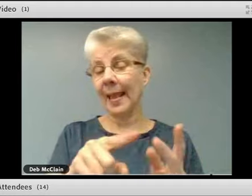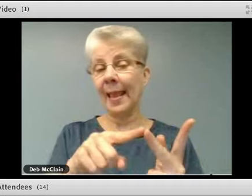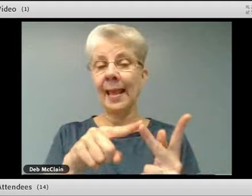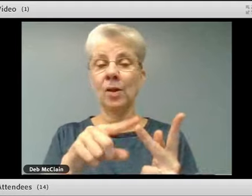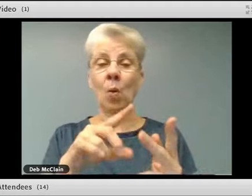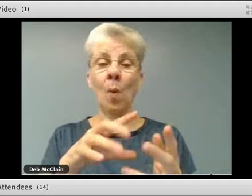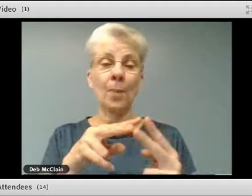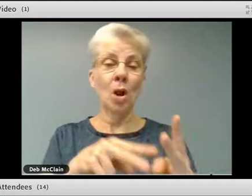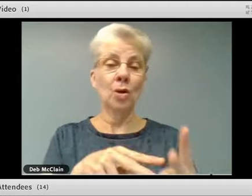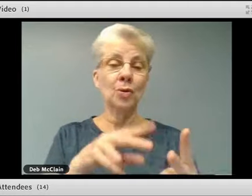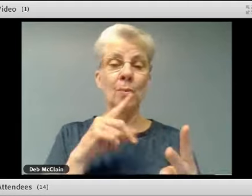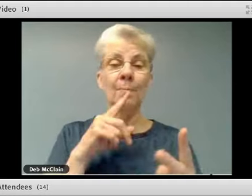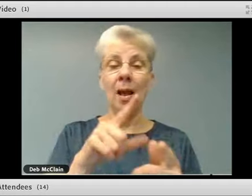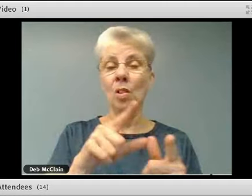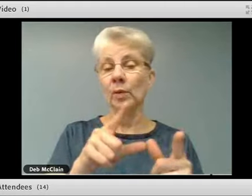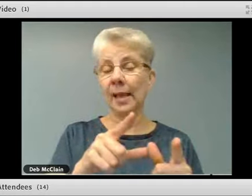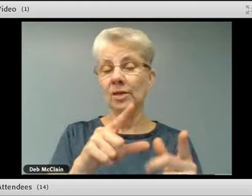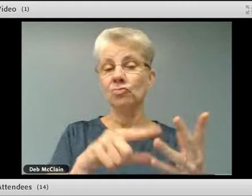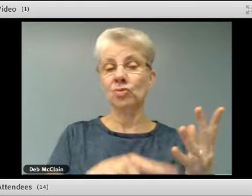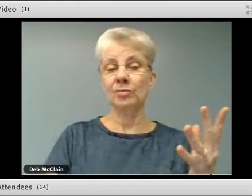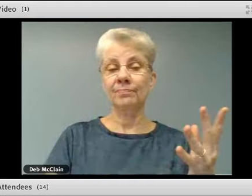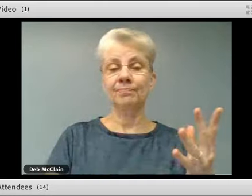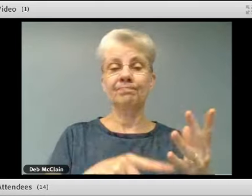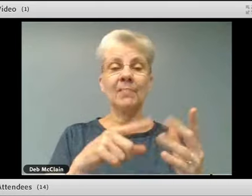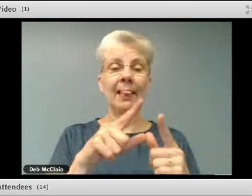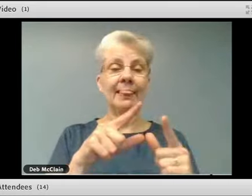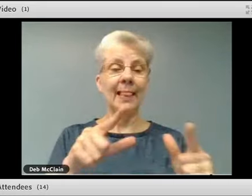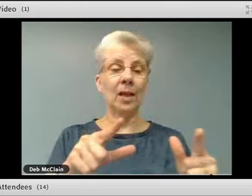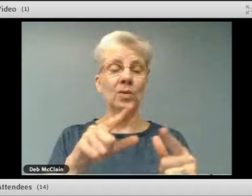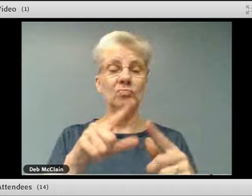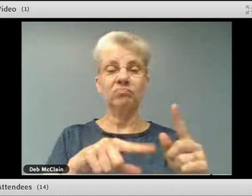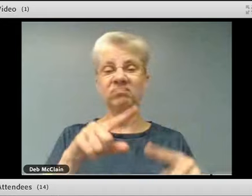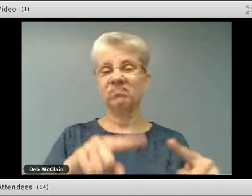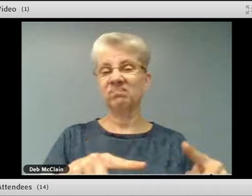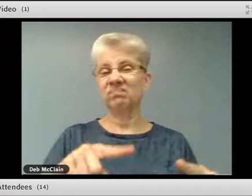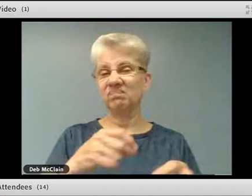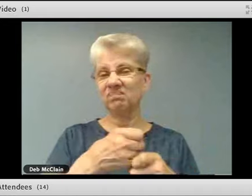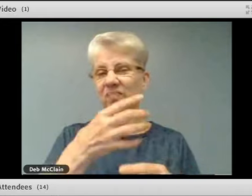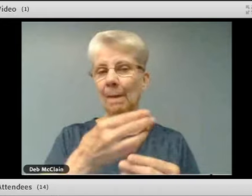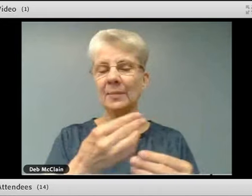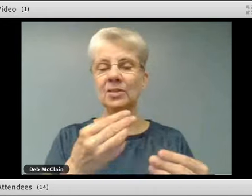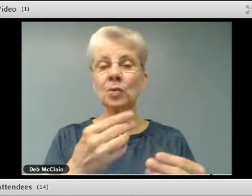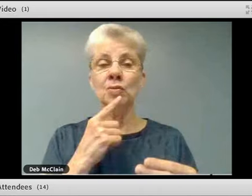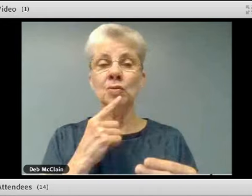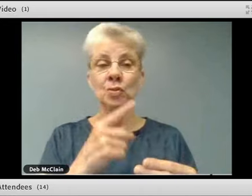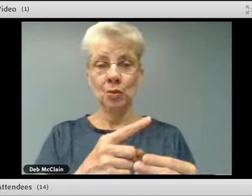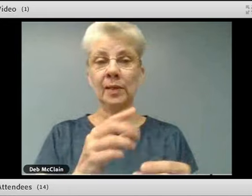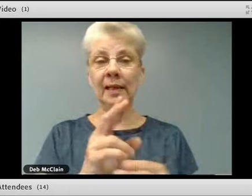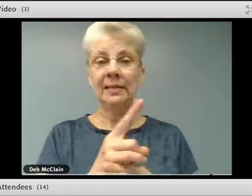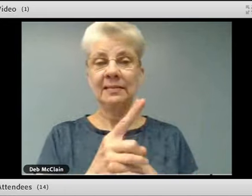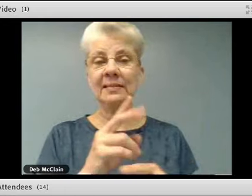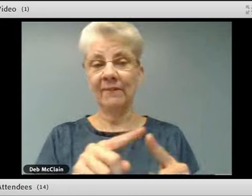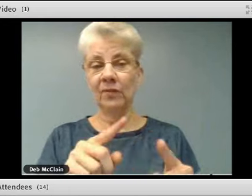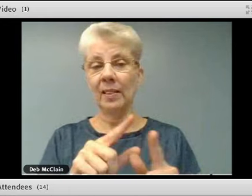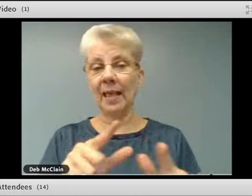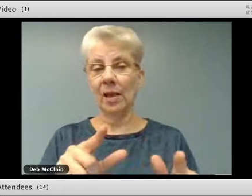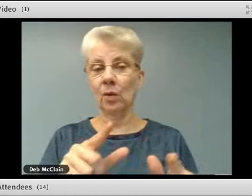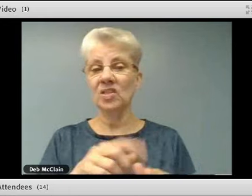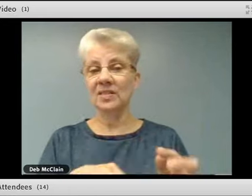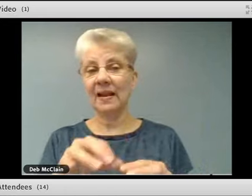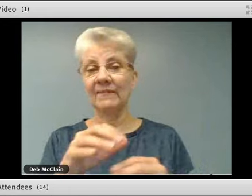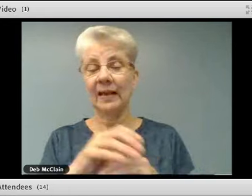by location, by language. There are materials in DPLA that are in languages other than English, so that might